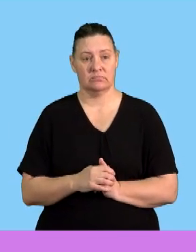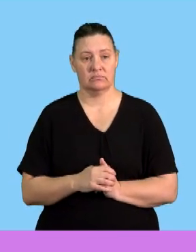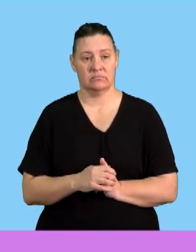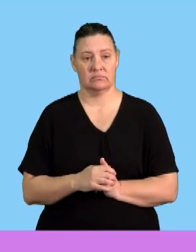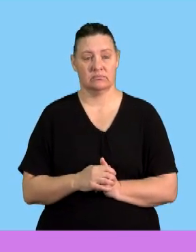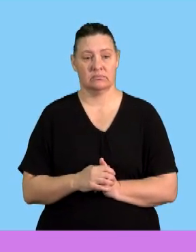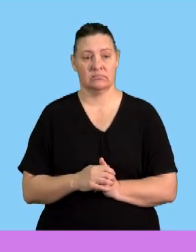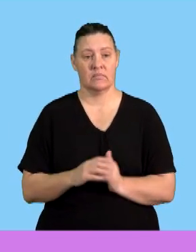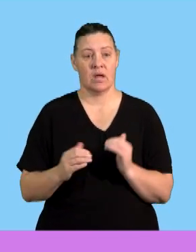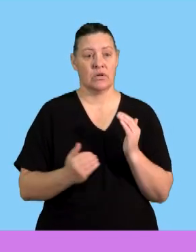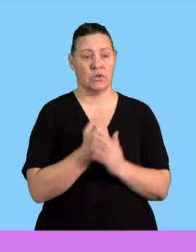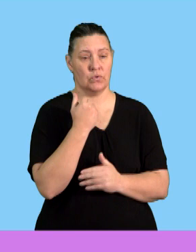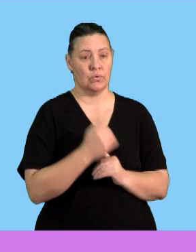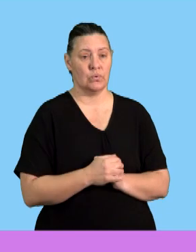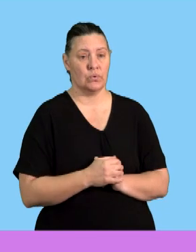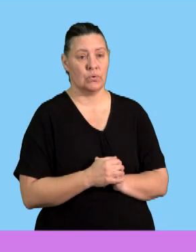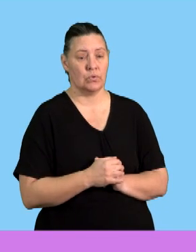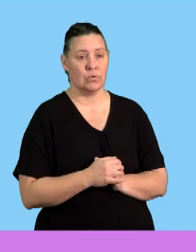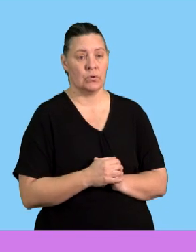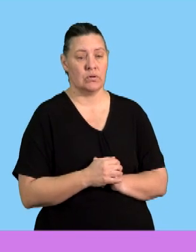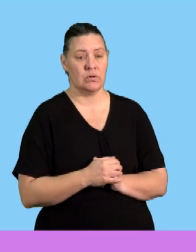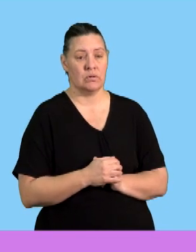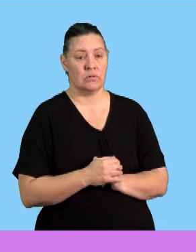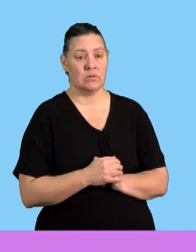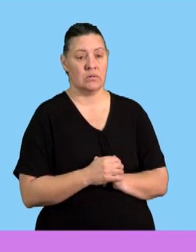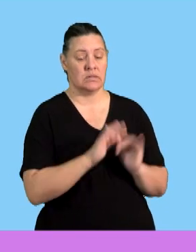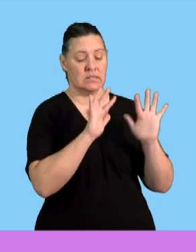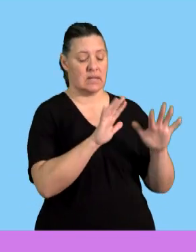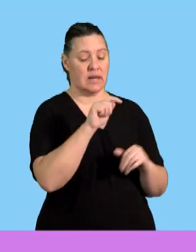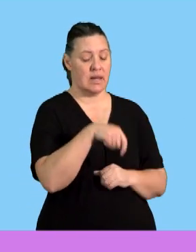So the new is the lump sum,